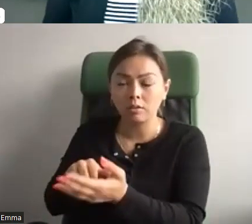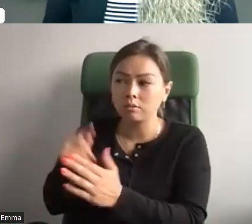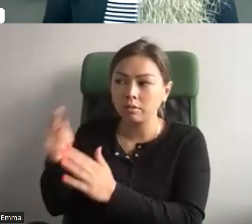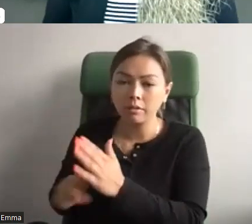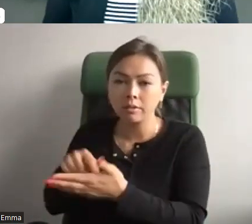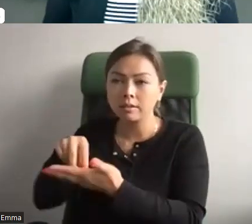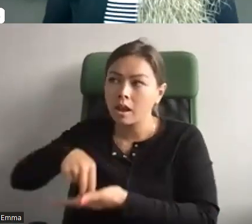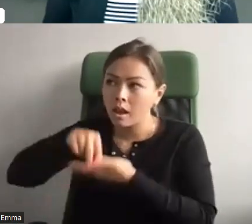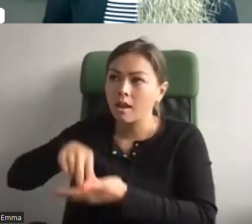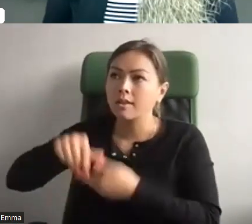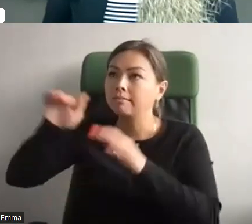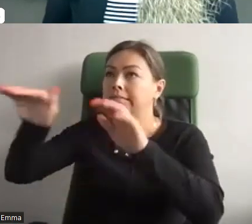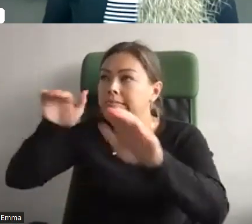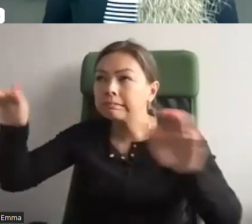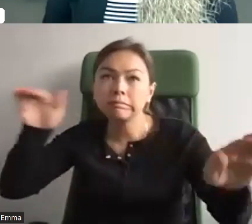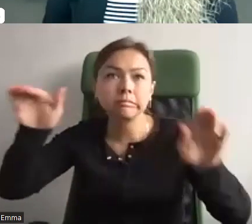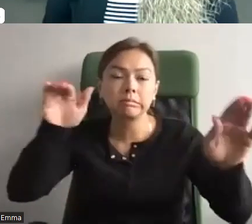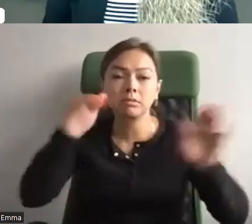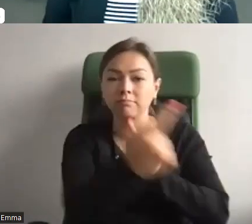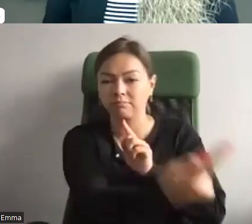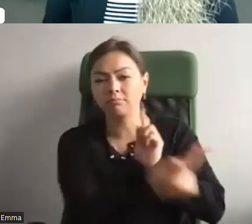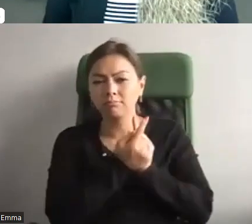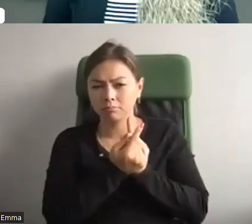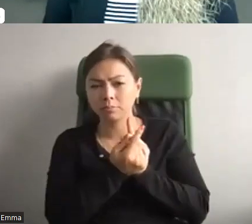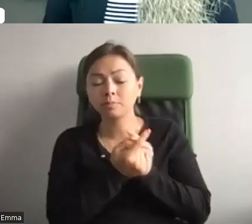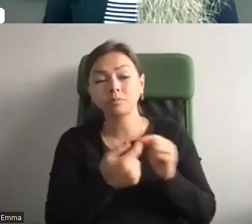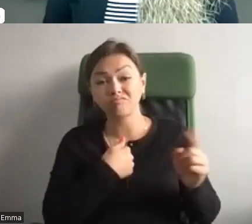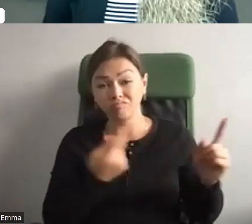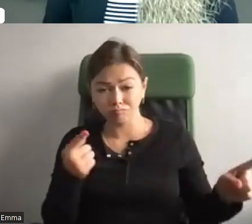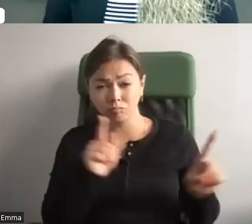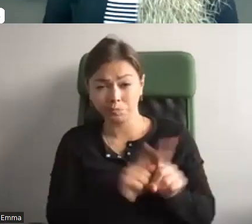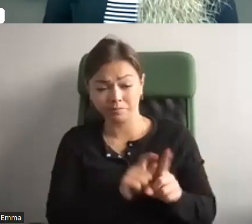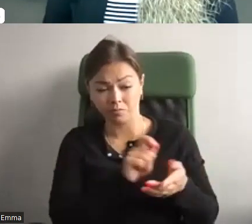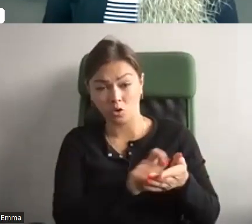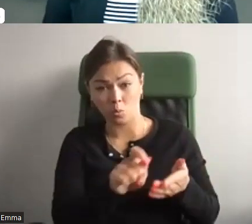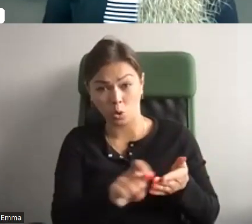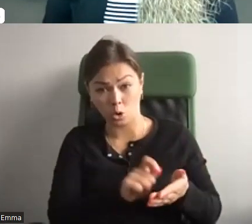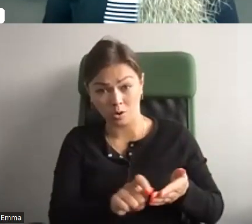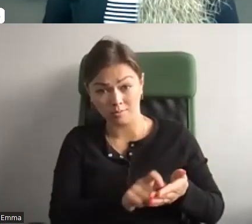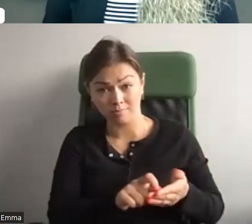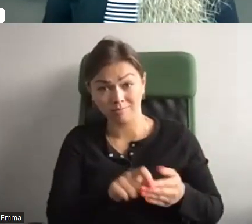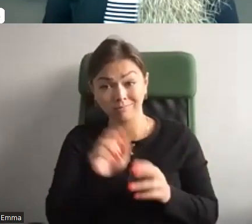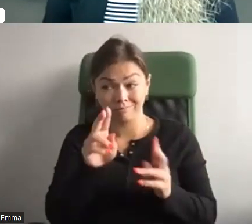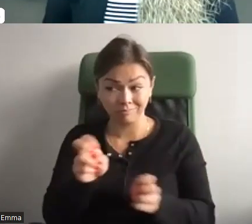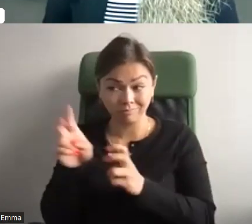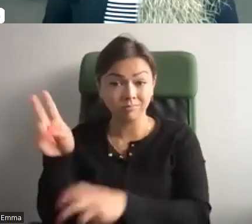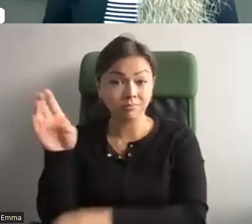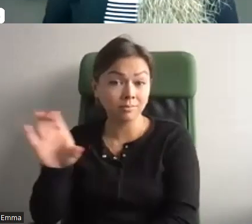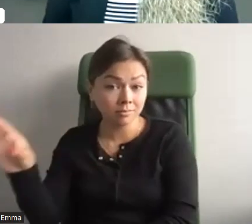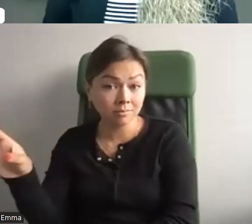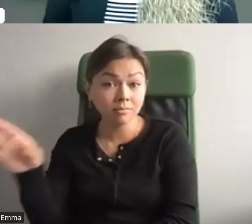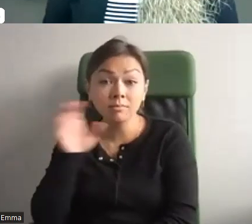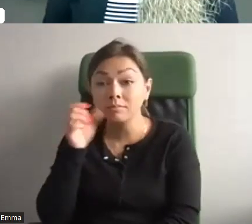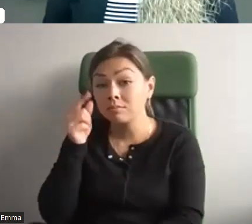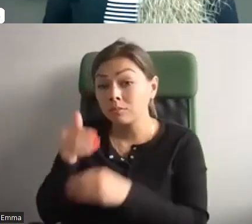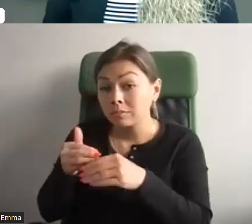any responses. I wrote a piece with this advocate. It went into the Conversation Canada. then the very